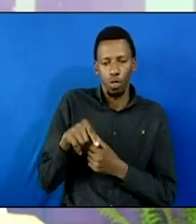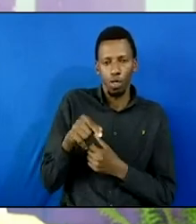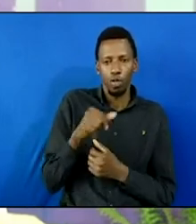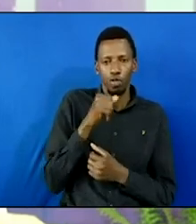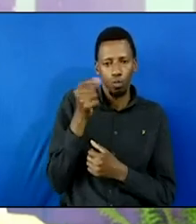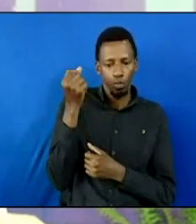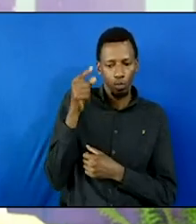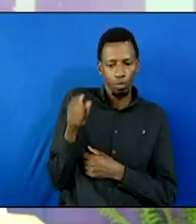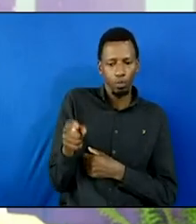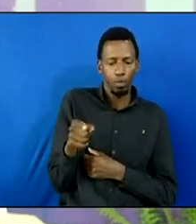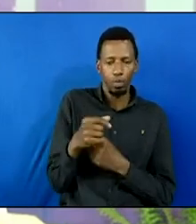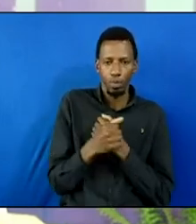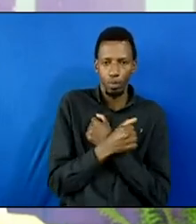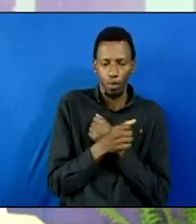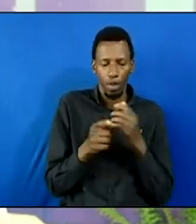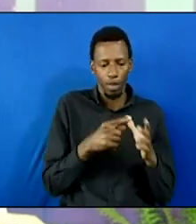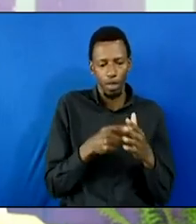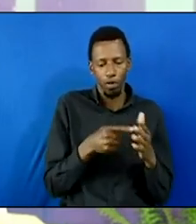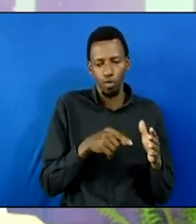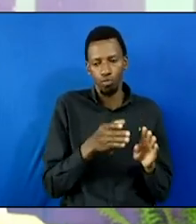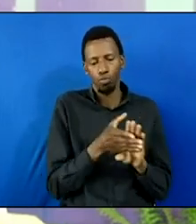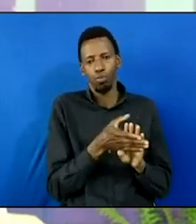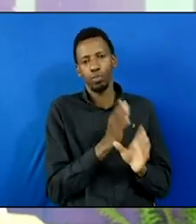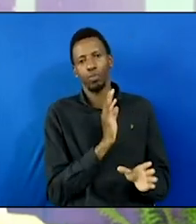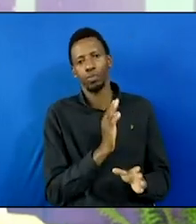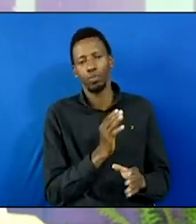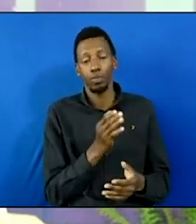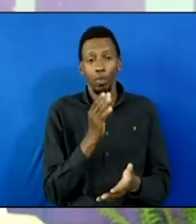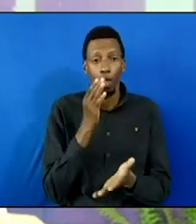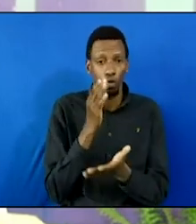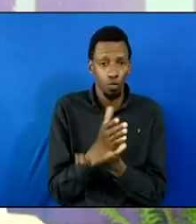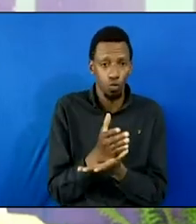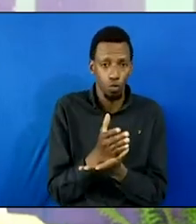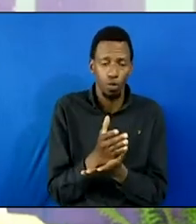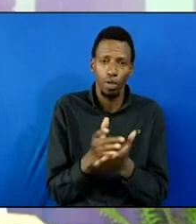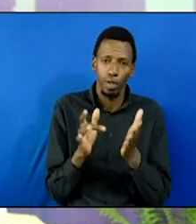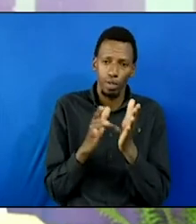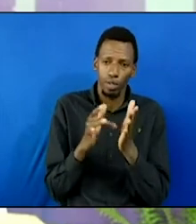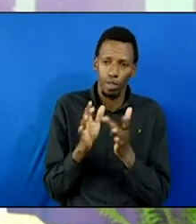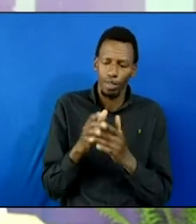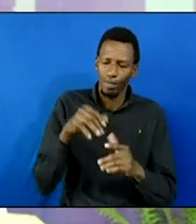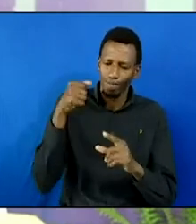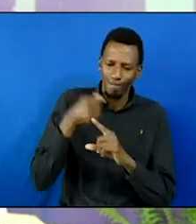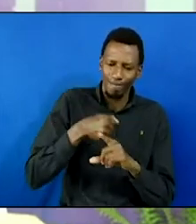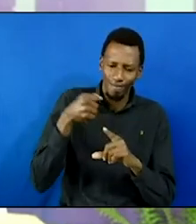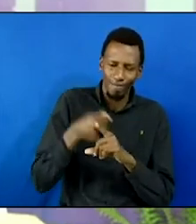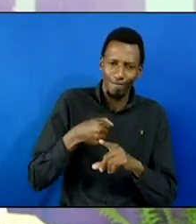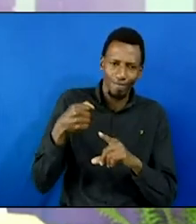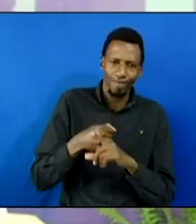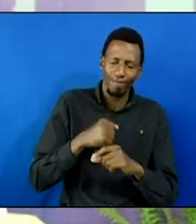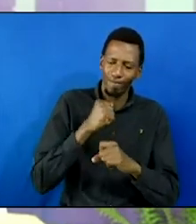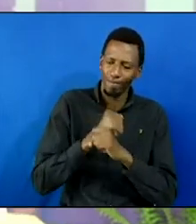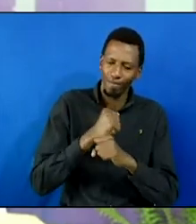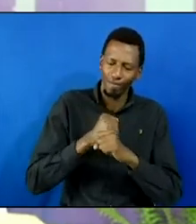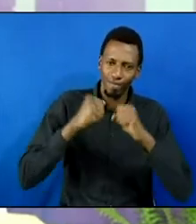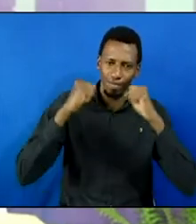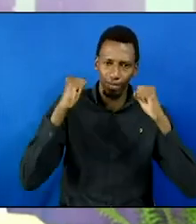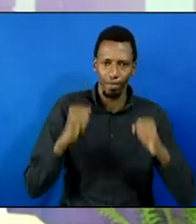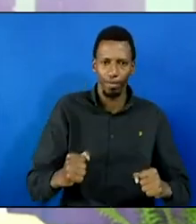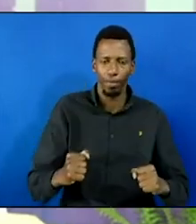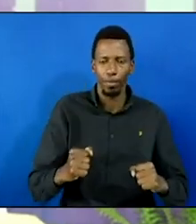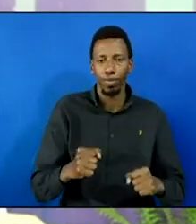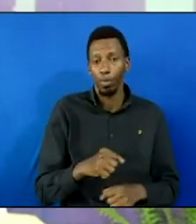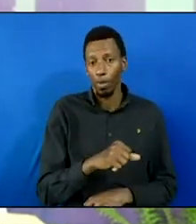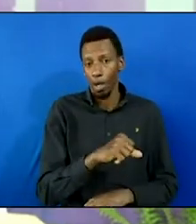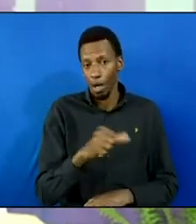and we moved. And truth be told, whereas Jesus labored this much, and there are those ones who